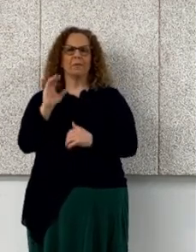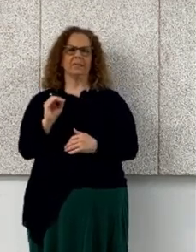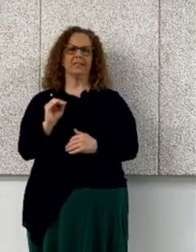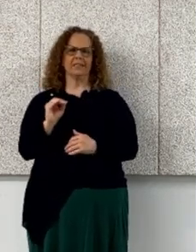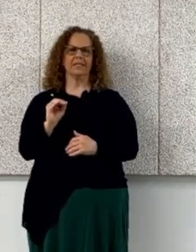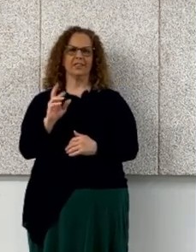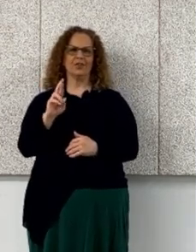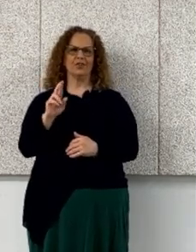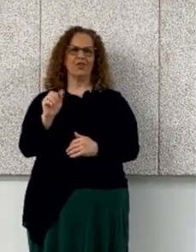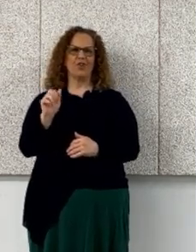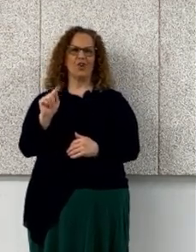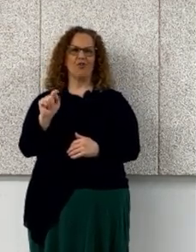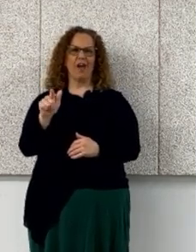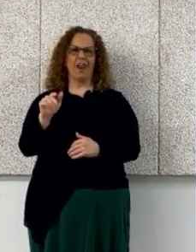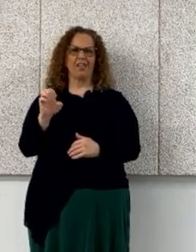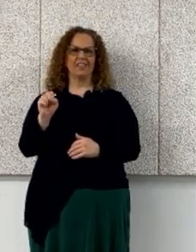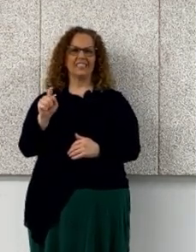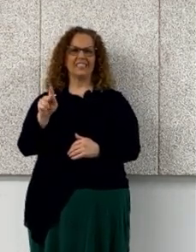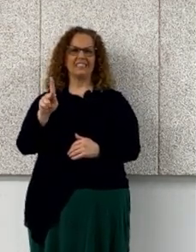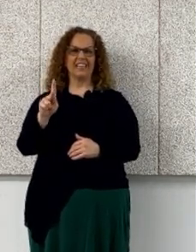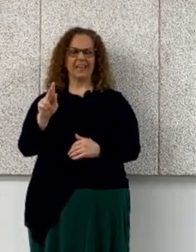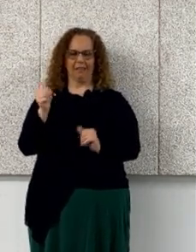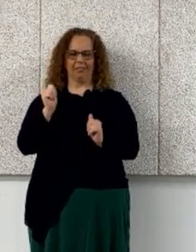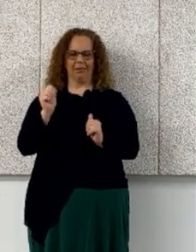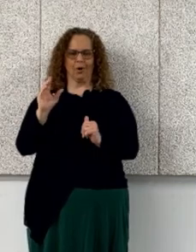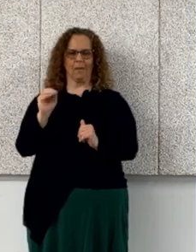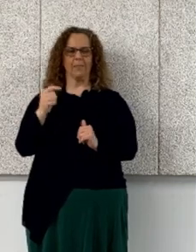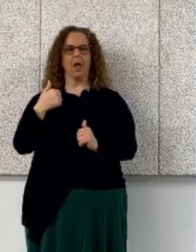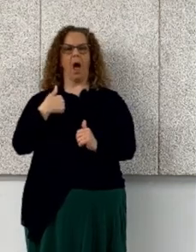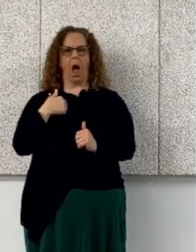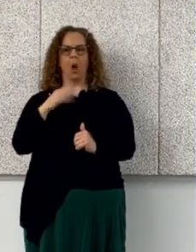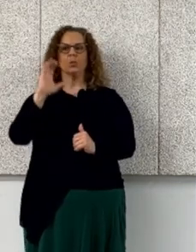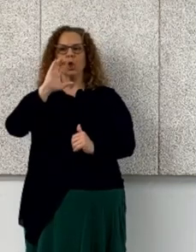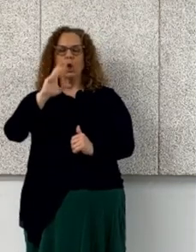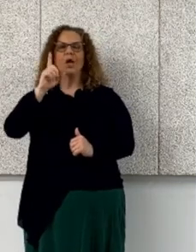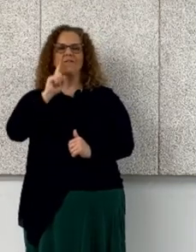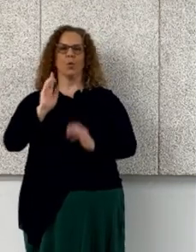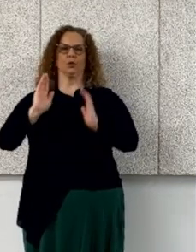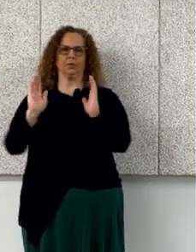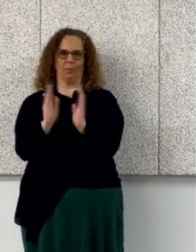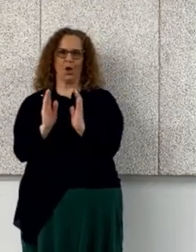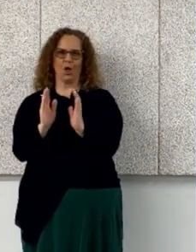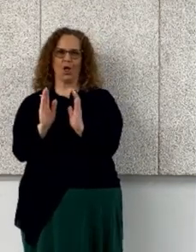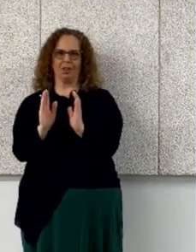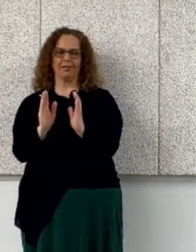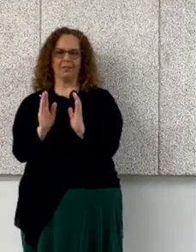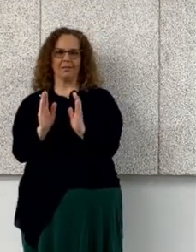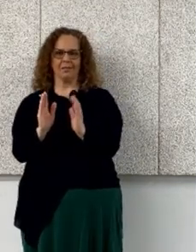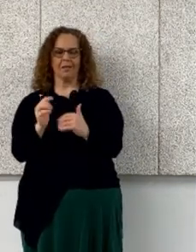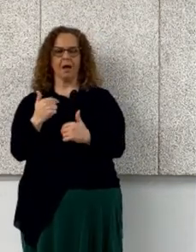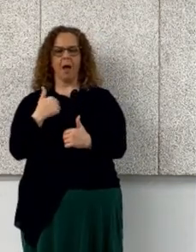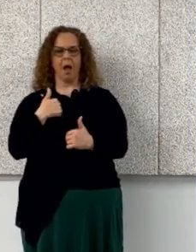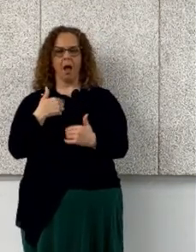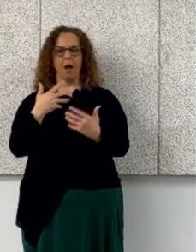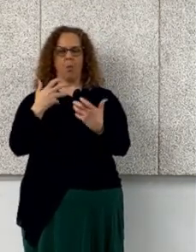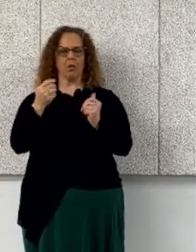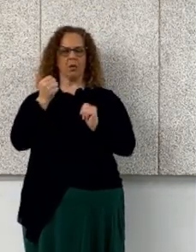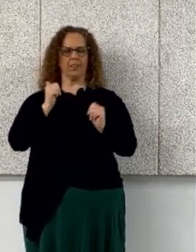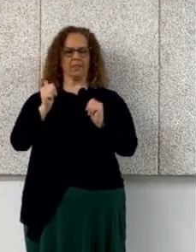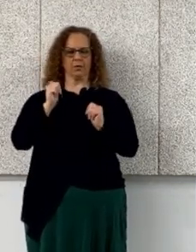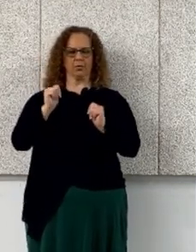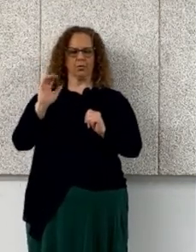I was looking for a small shop. Mm. I was looking for a theater